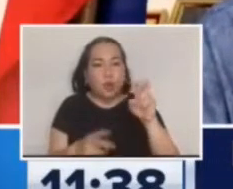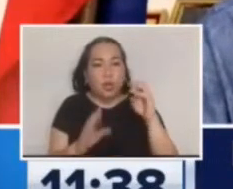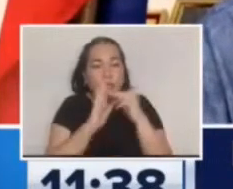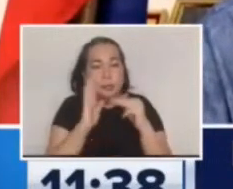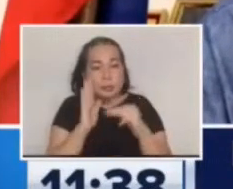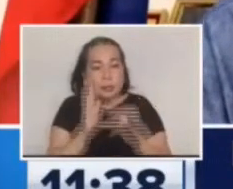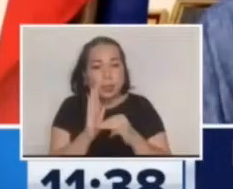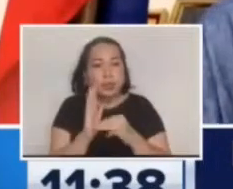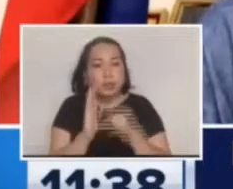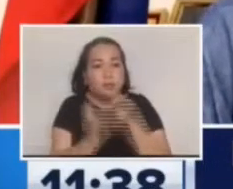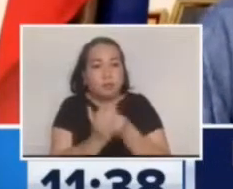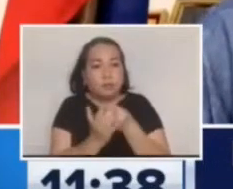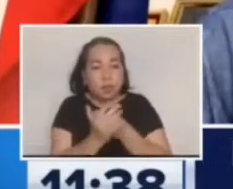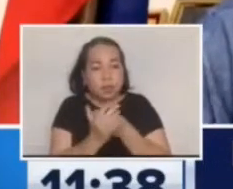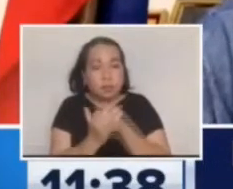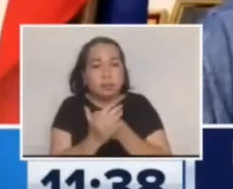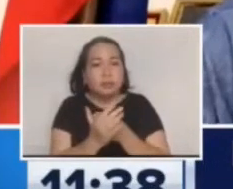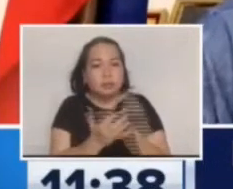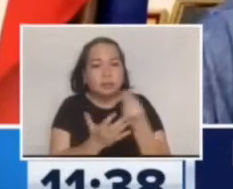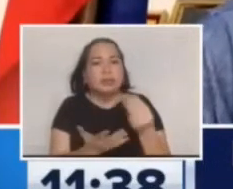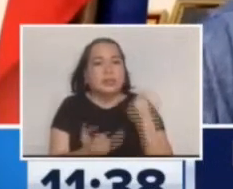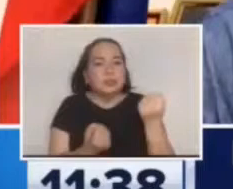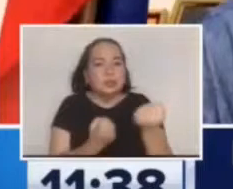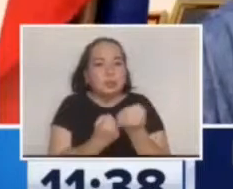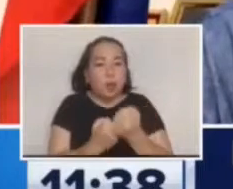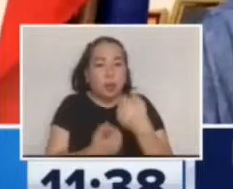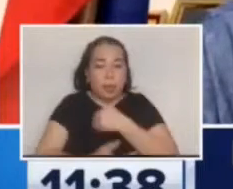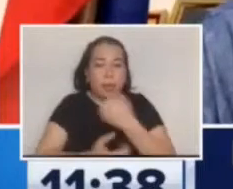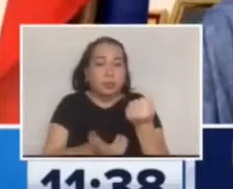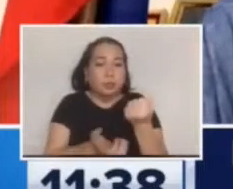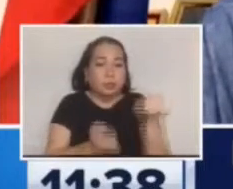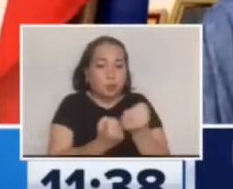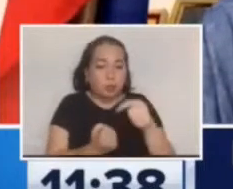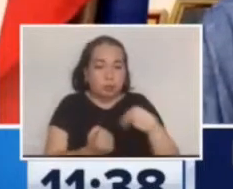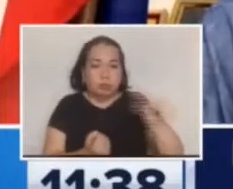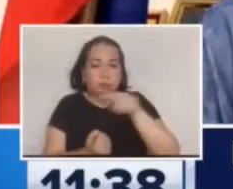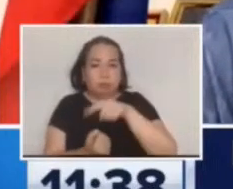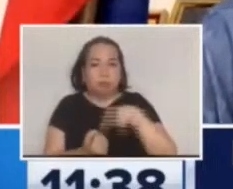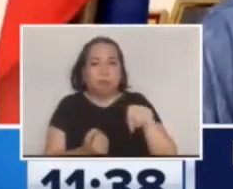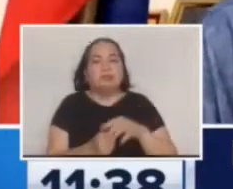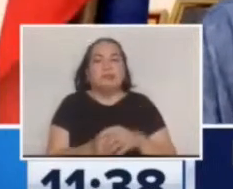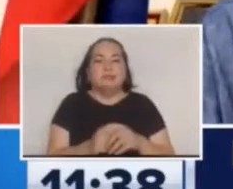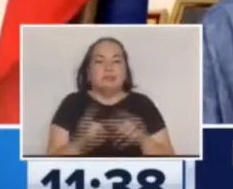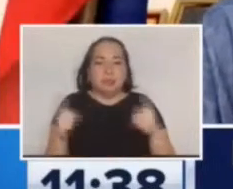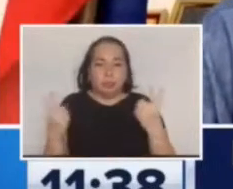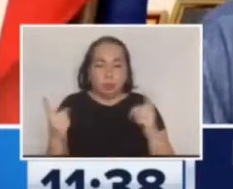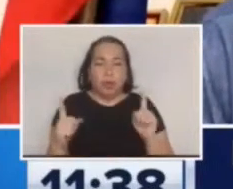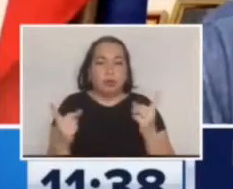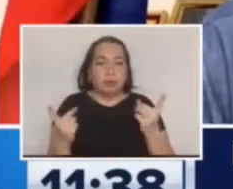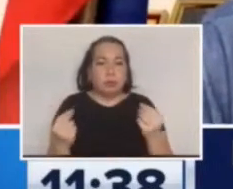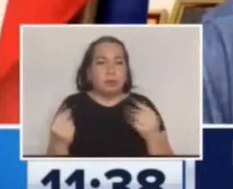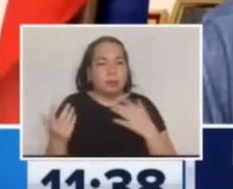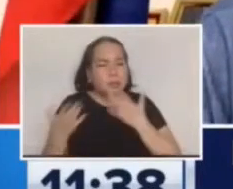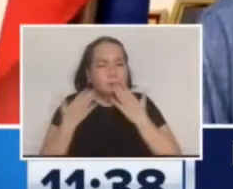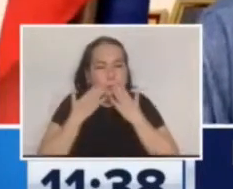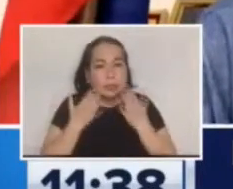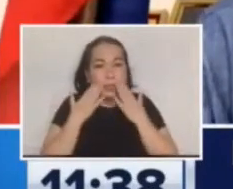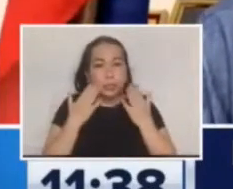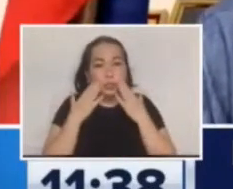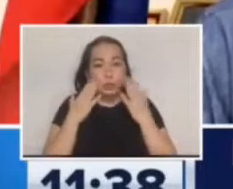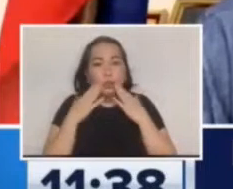ang mga MSMEs natin. Alam natin na sa buong bansa, sa buong Pilipinas, ang job general at ang karamihan ng